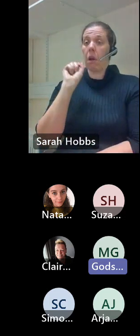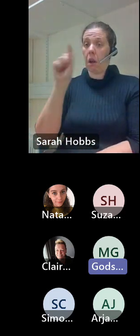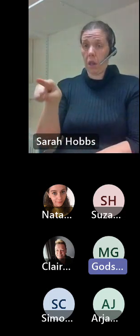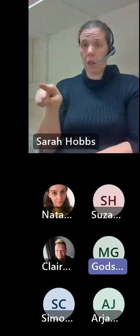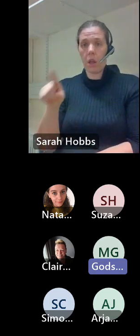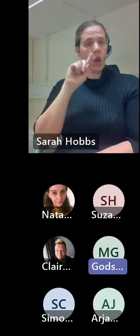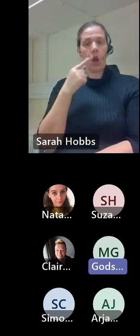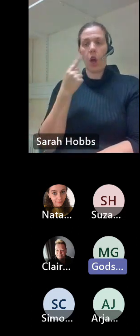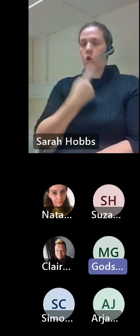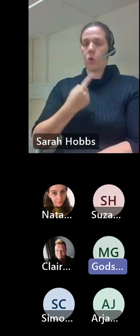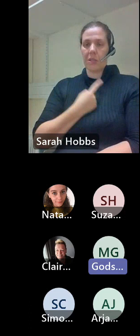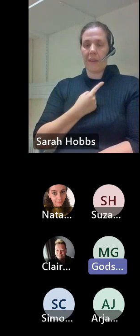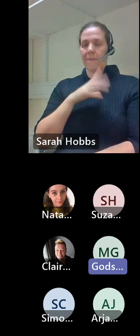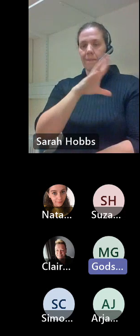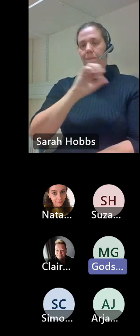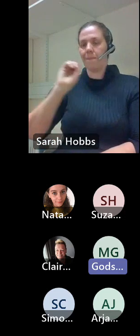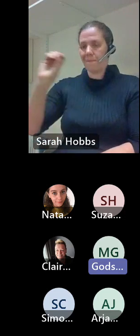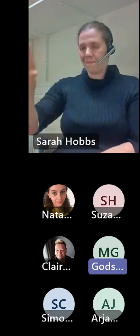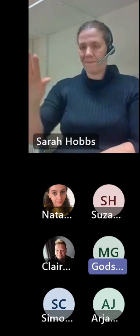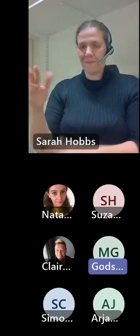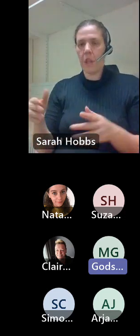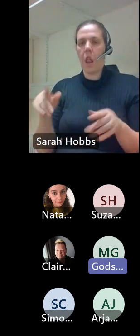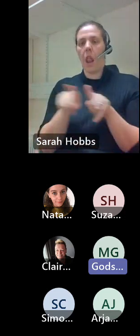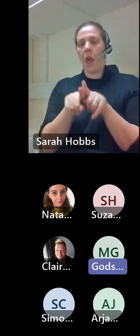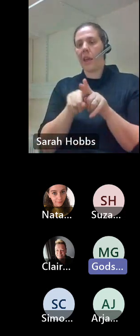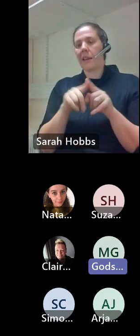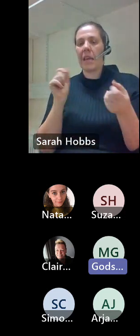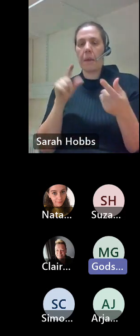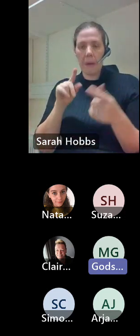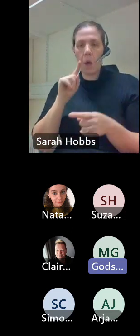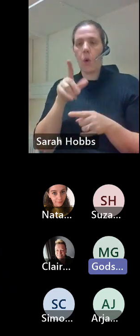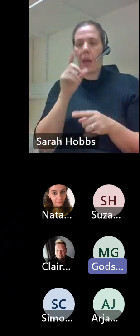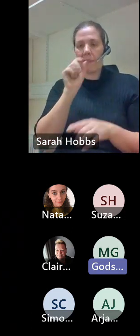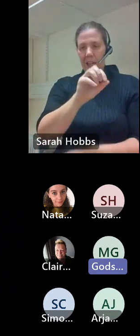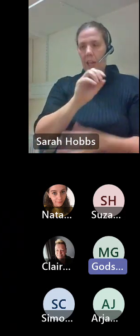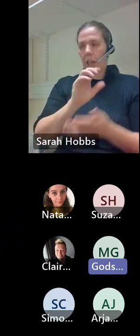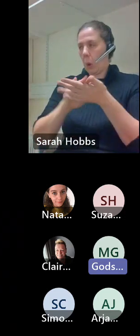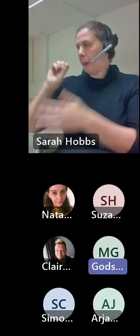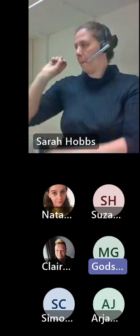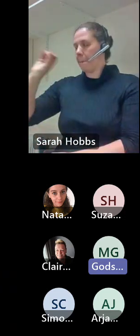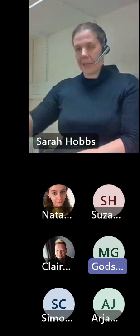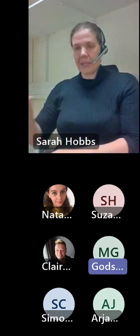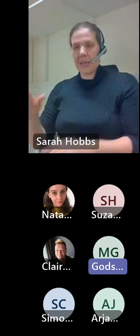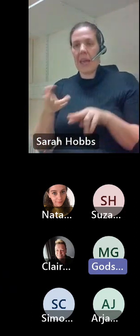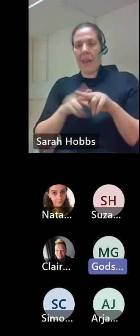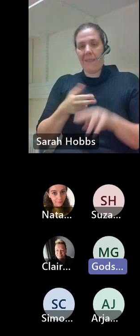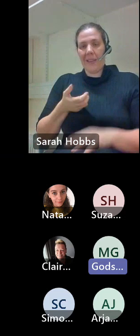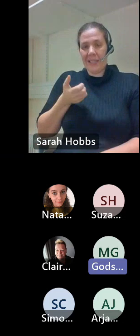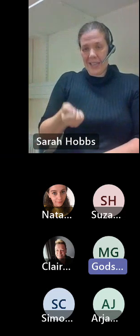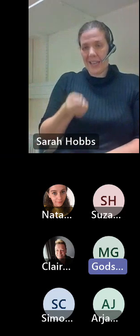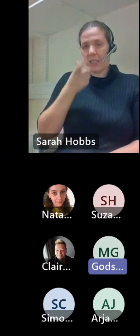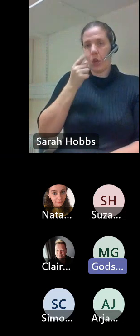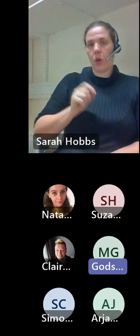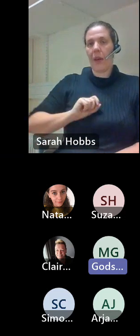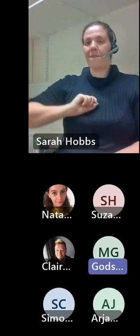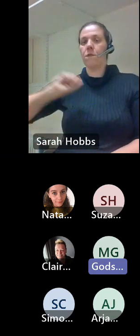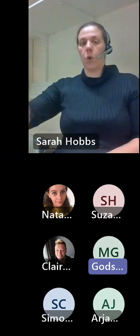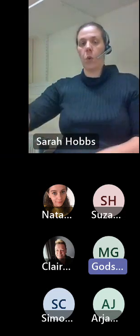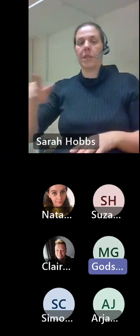can't do it like forwarding as you would an email. If you get a suspicious text message, you can forward that to